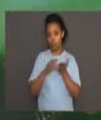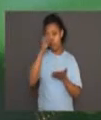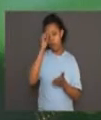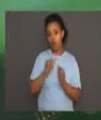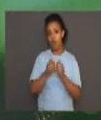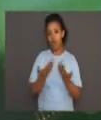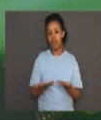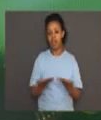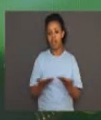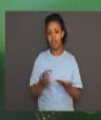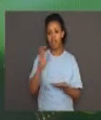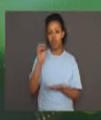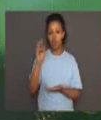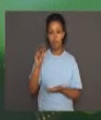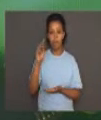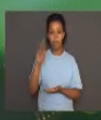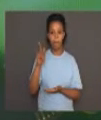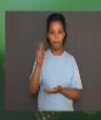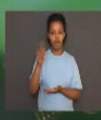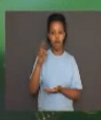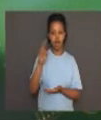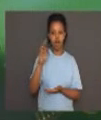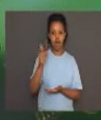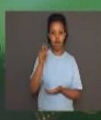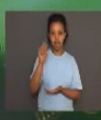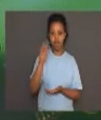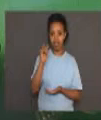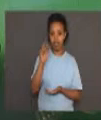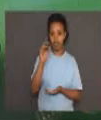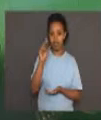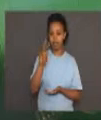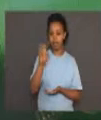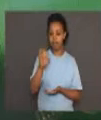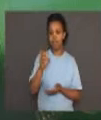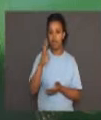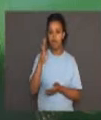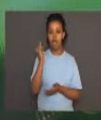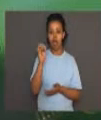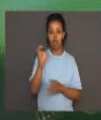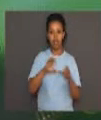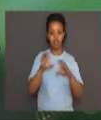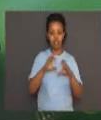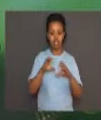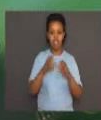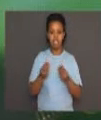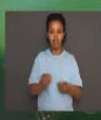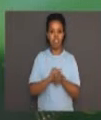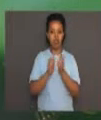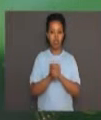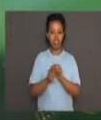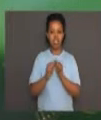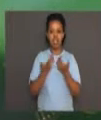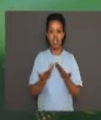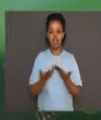how comparative biochemistry supports the theory of evolution. We